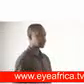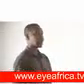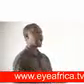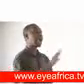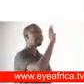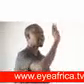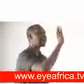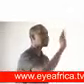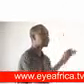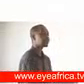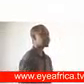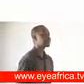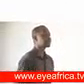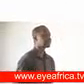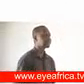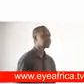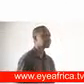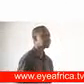Banjo.